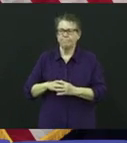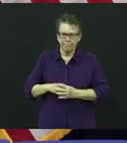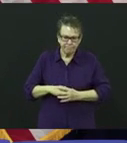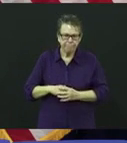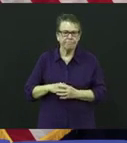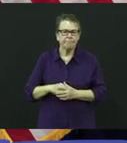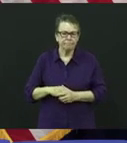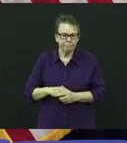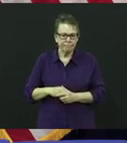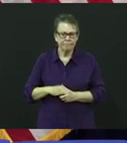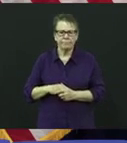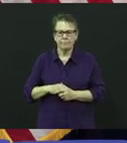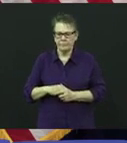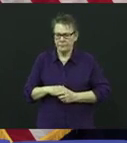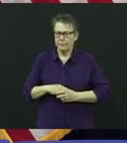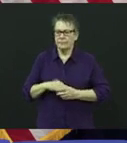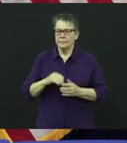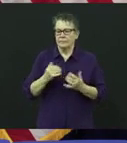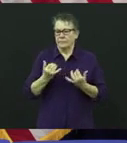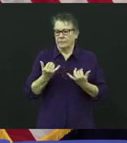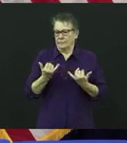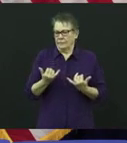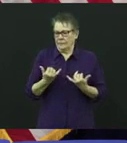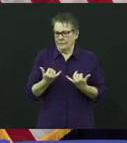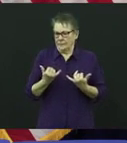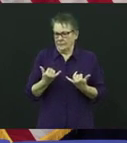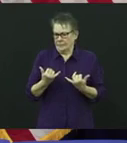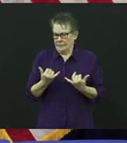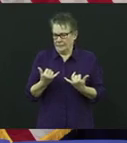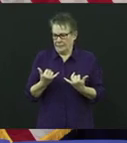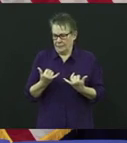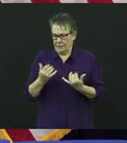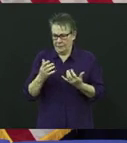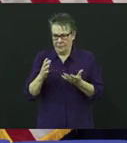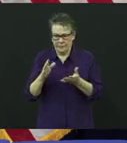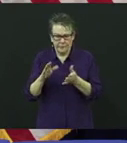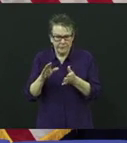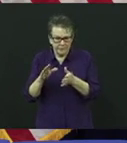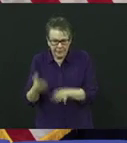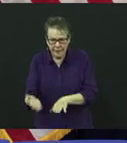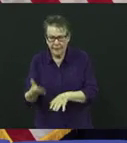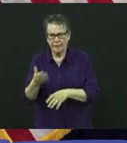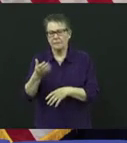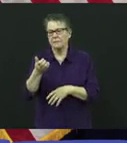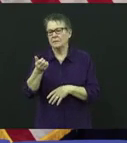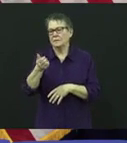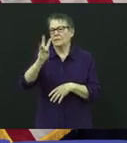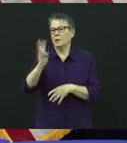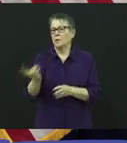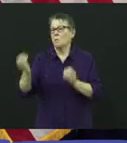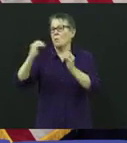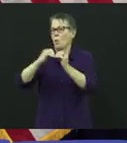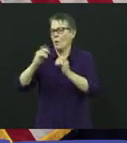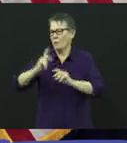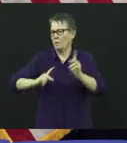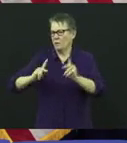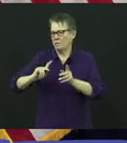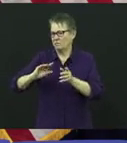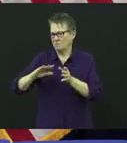families in mourning these extraordinary lives. This is by far our largest single-day report of new